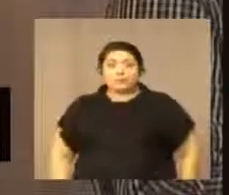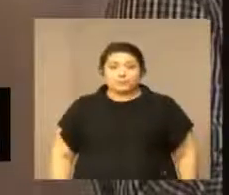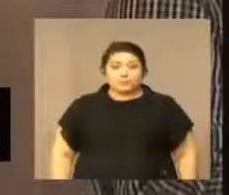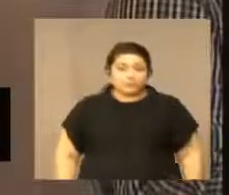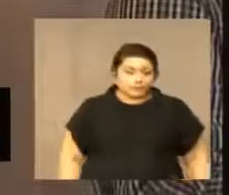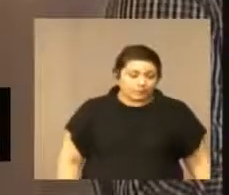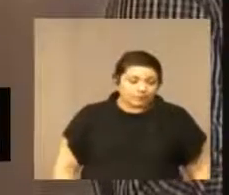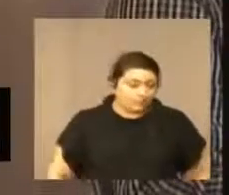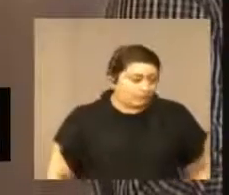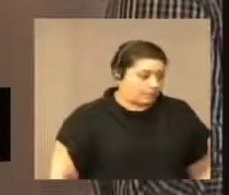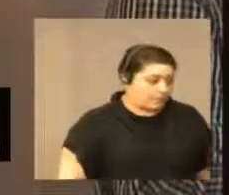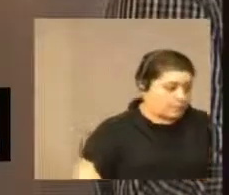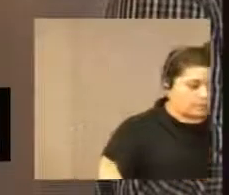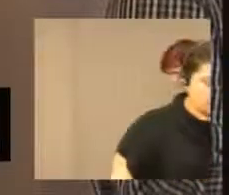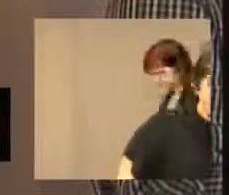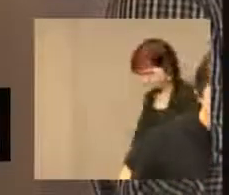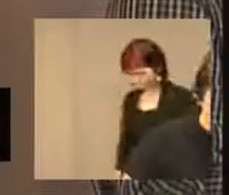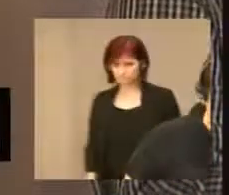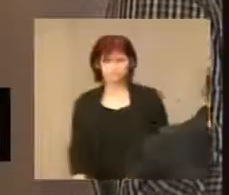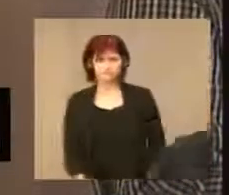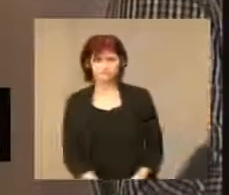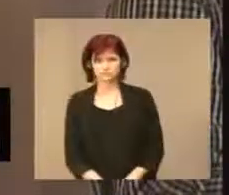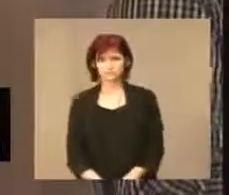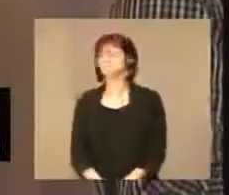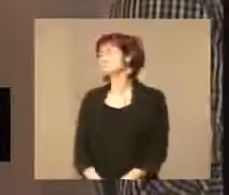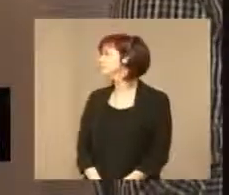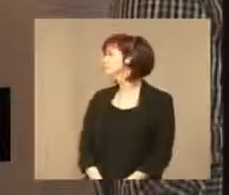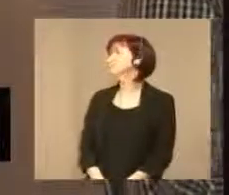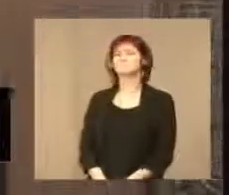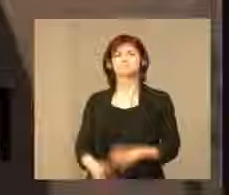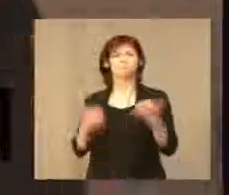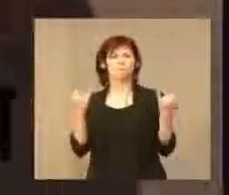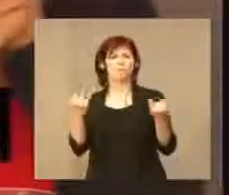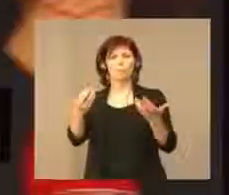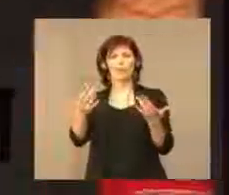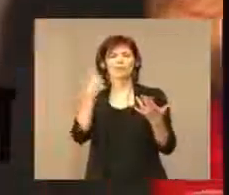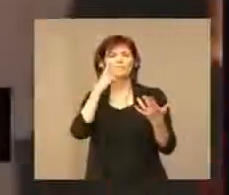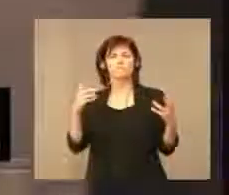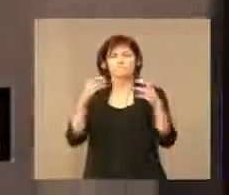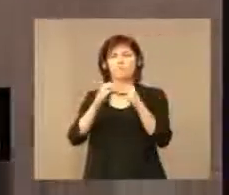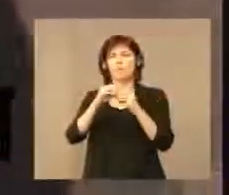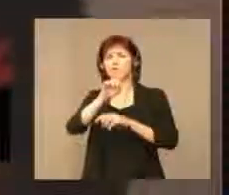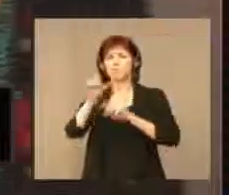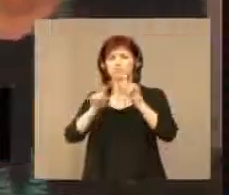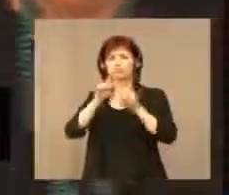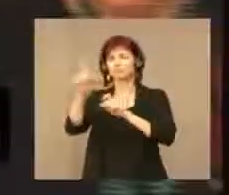Yes, James. While we're waiting for a couple of more questions,